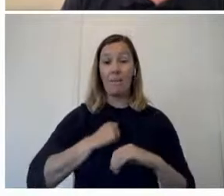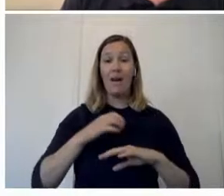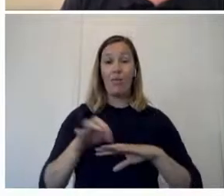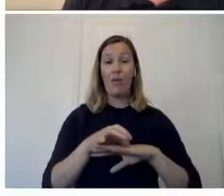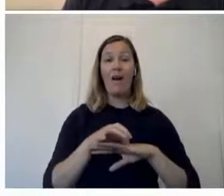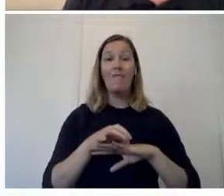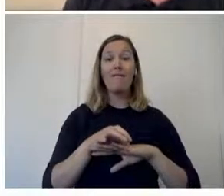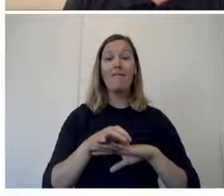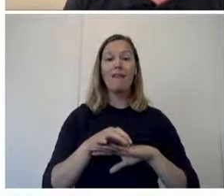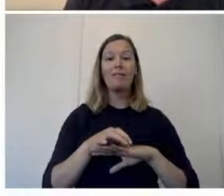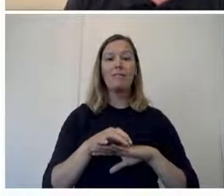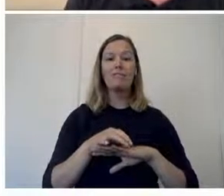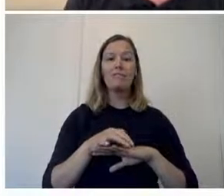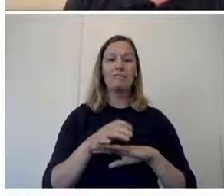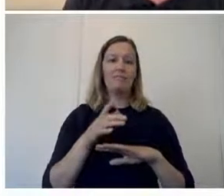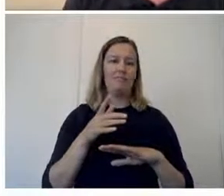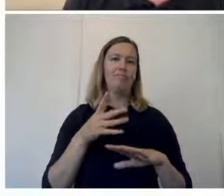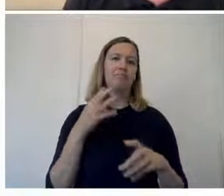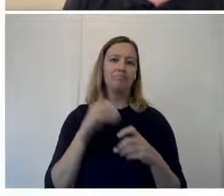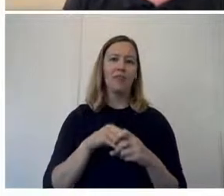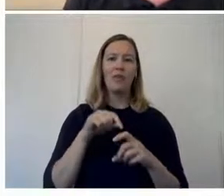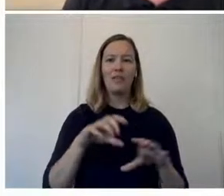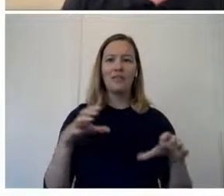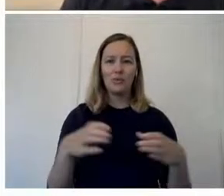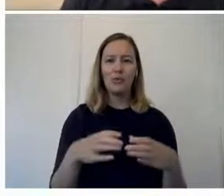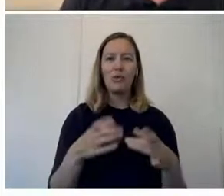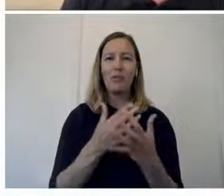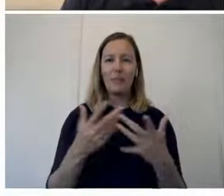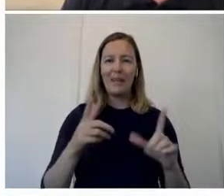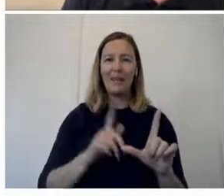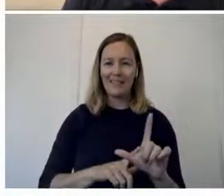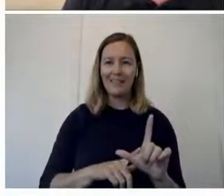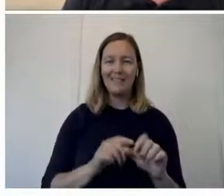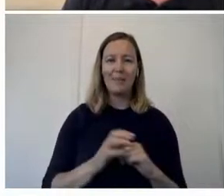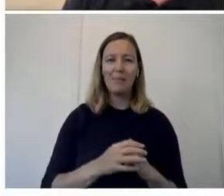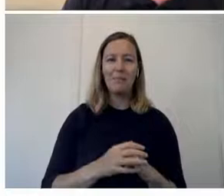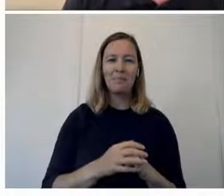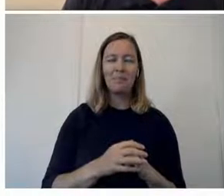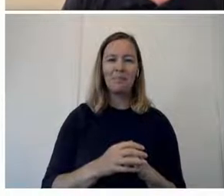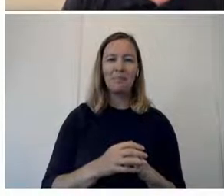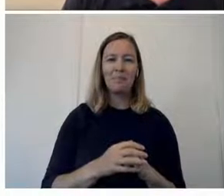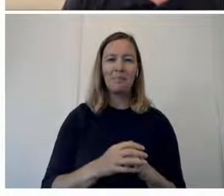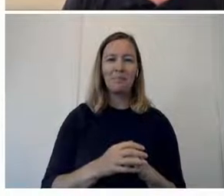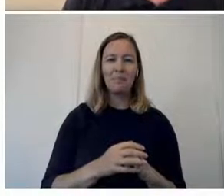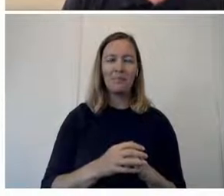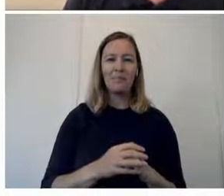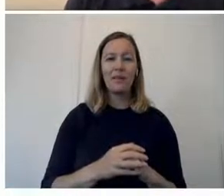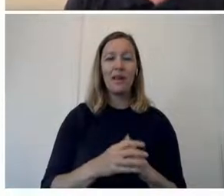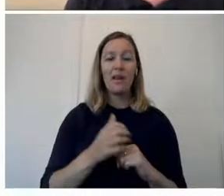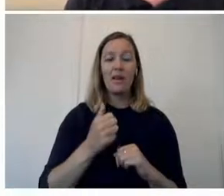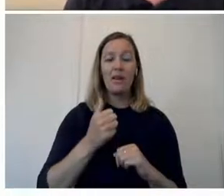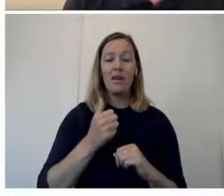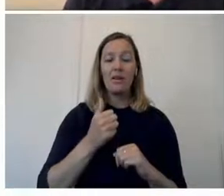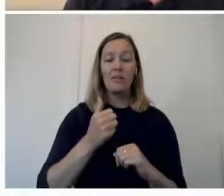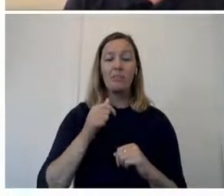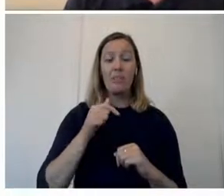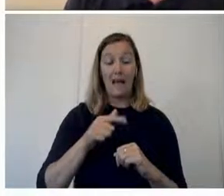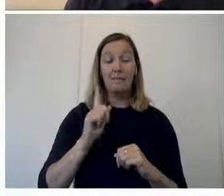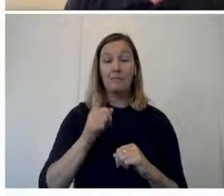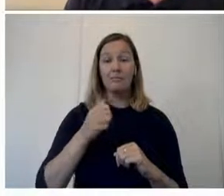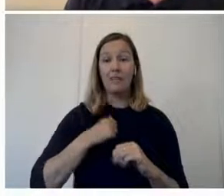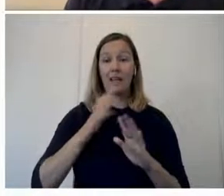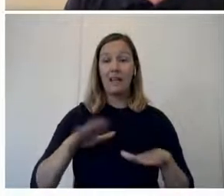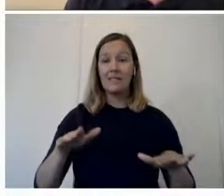the quintessential person in this segment for a number of years. Our kids left home, went to university,